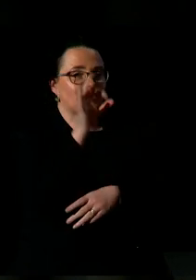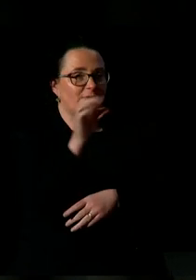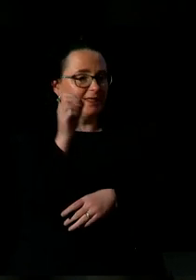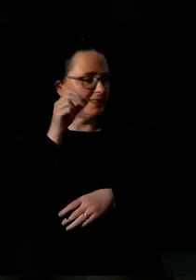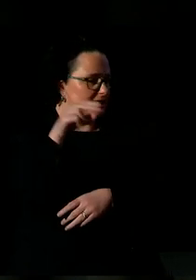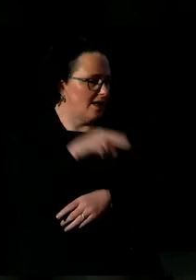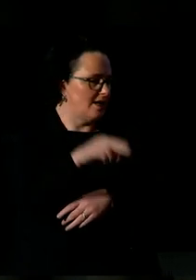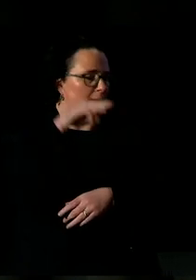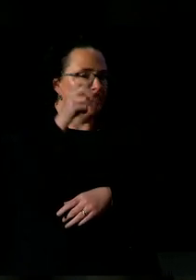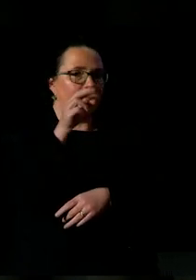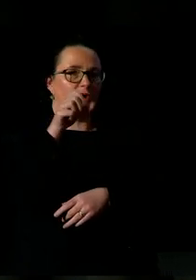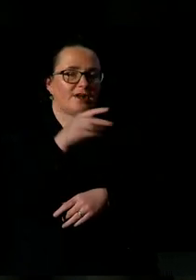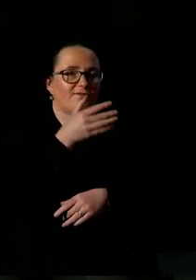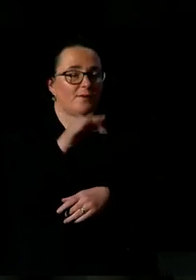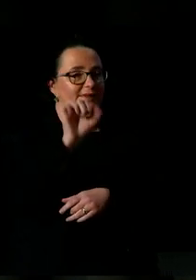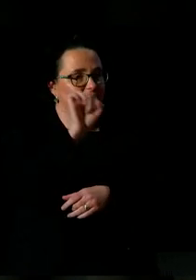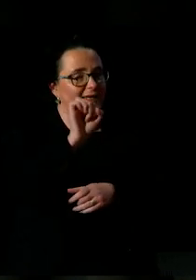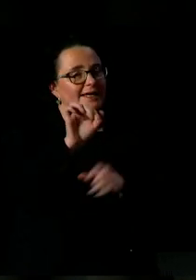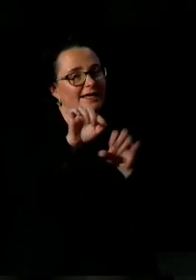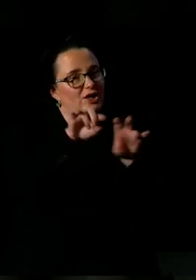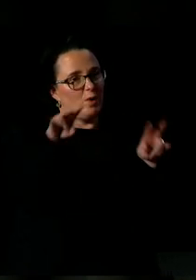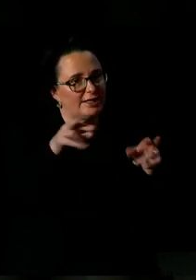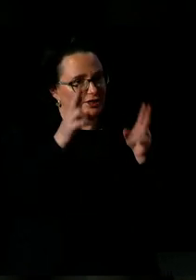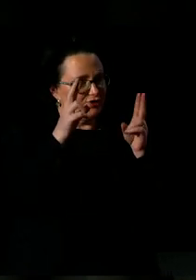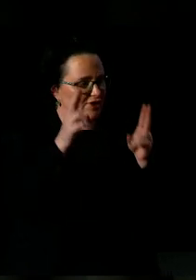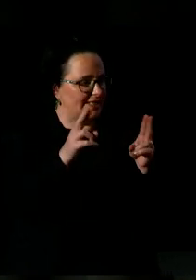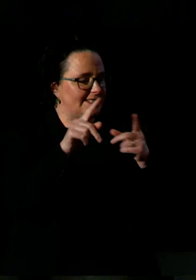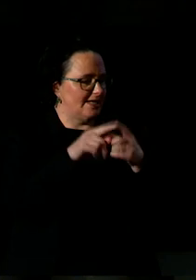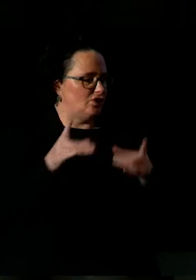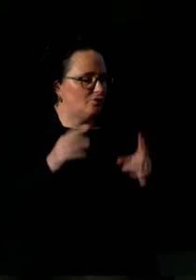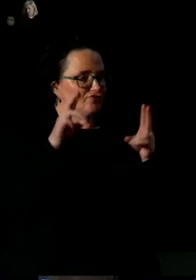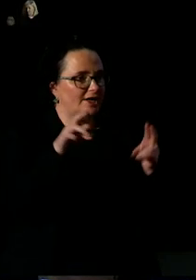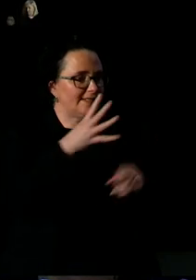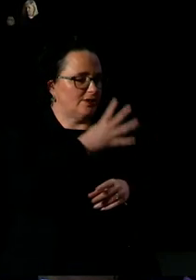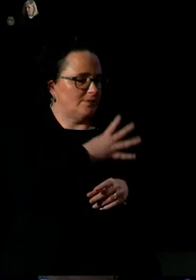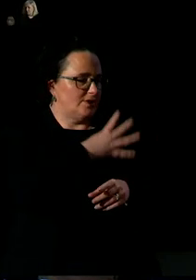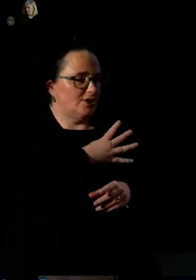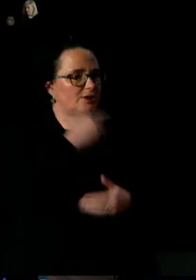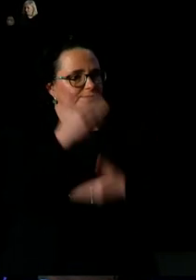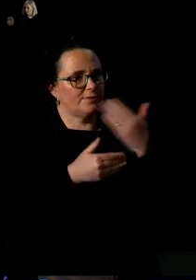Rights and Equality Commission, to tell us about the November pogrom.